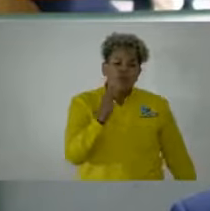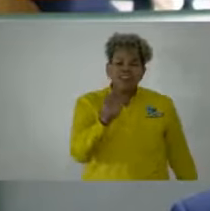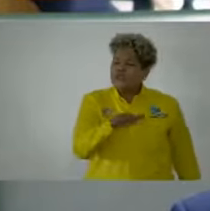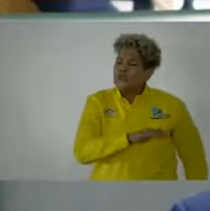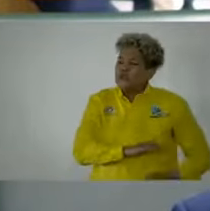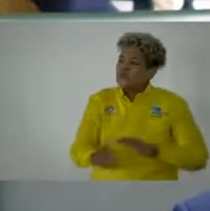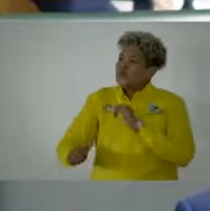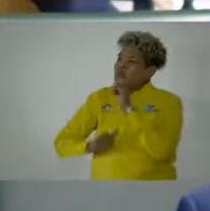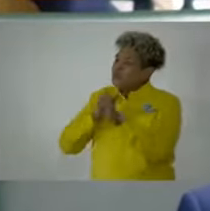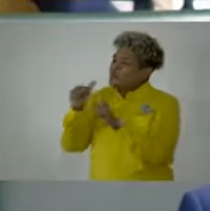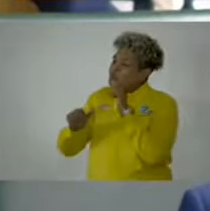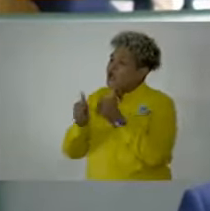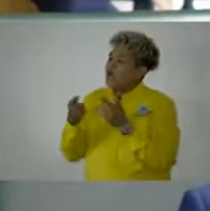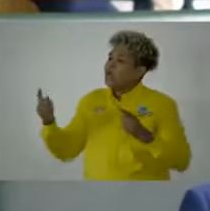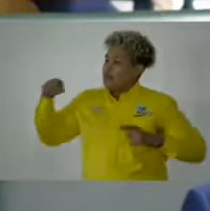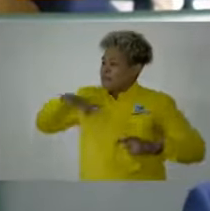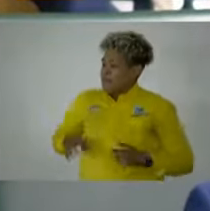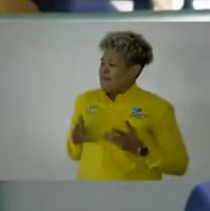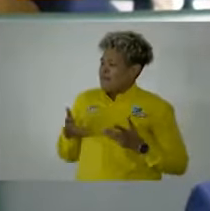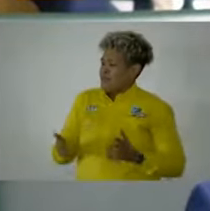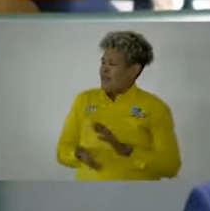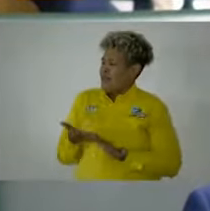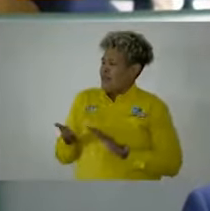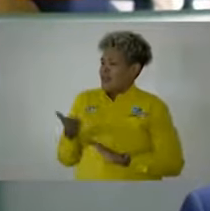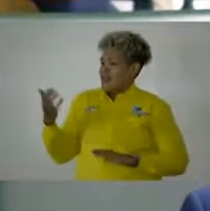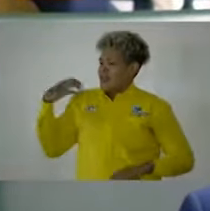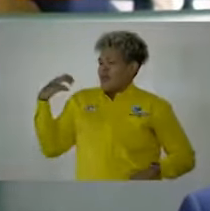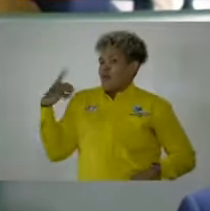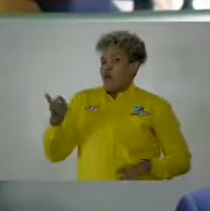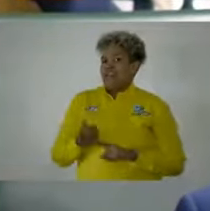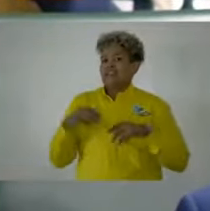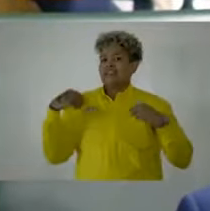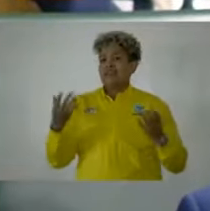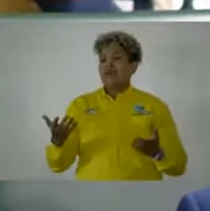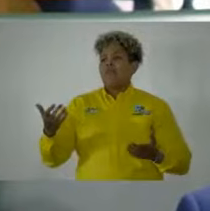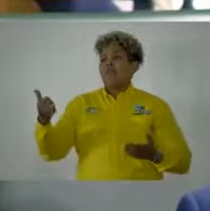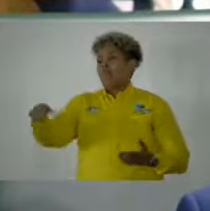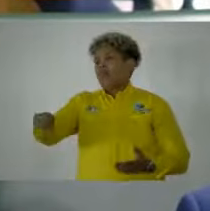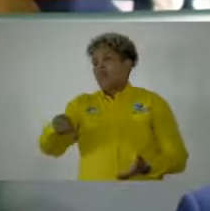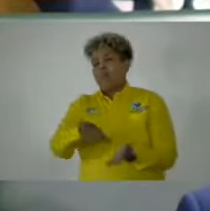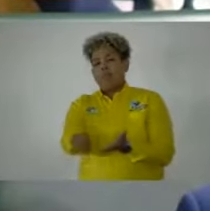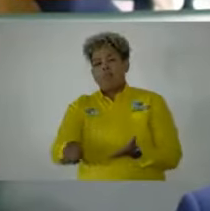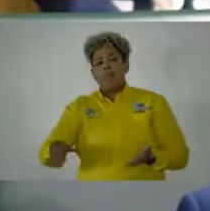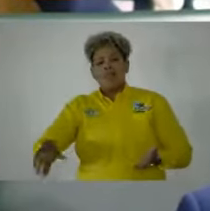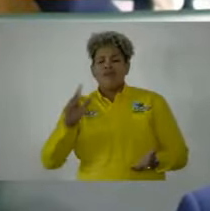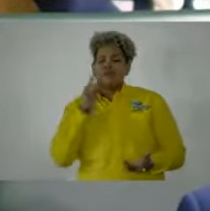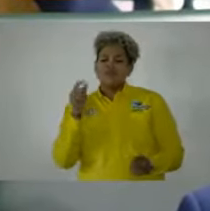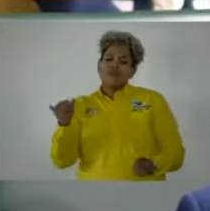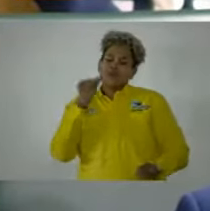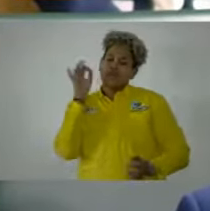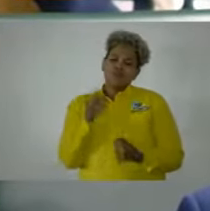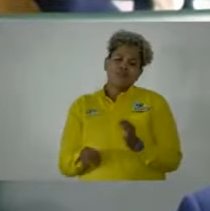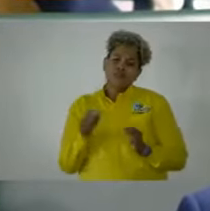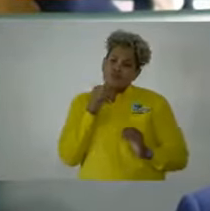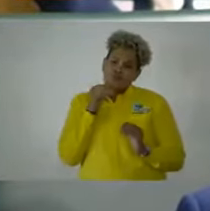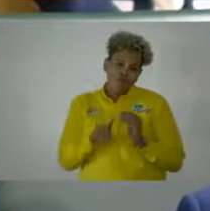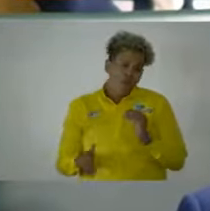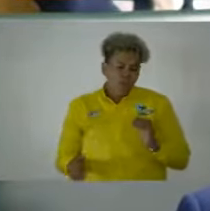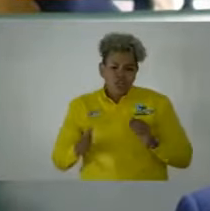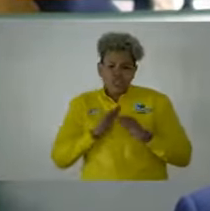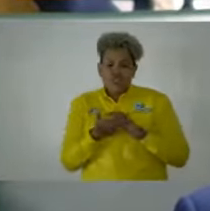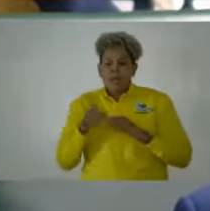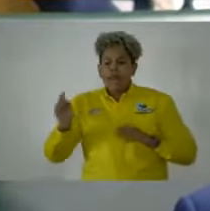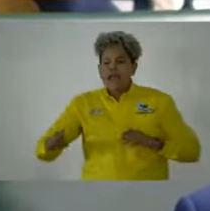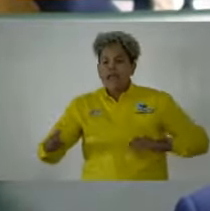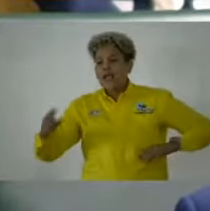don't deny anyone the benefit on the grounds that their employer is delinquent. To do that would be simply unfair. Jamaica